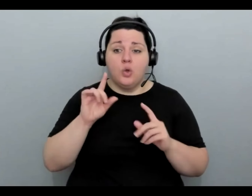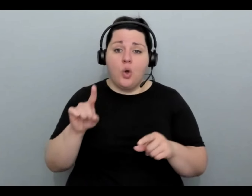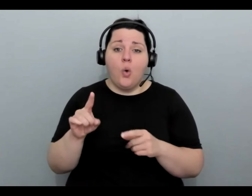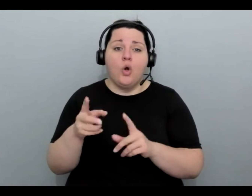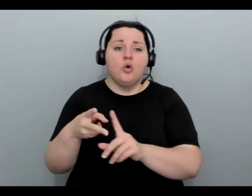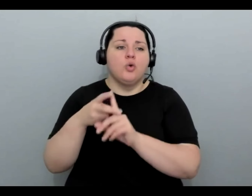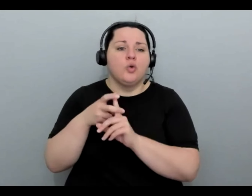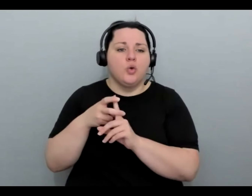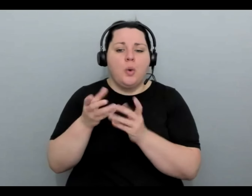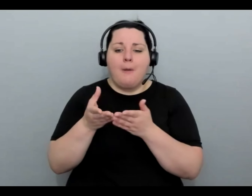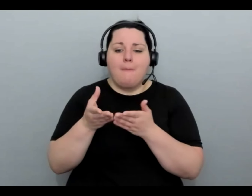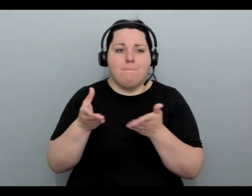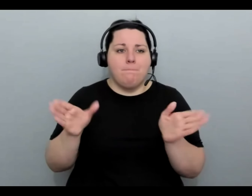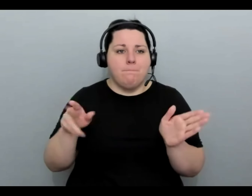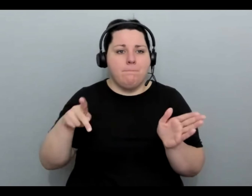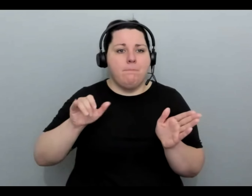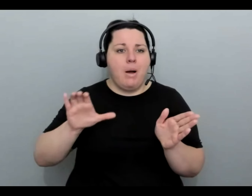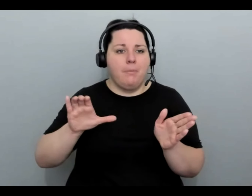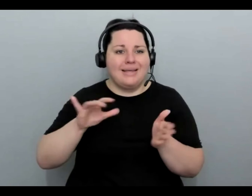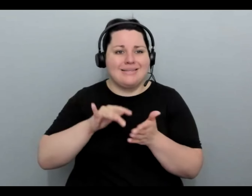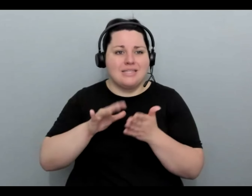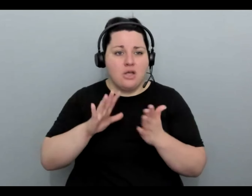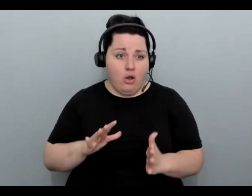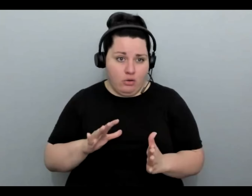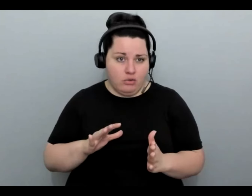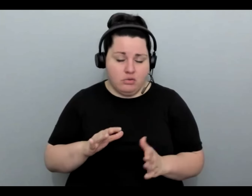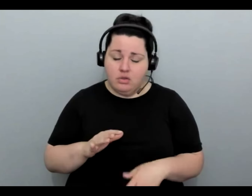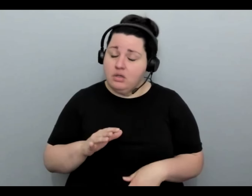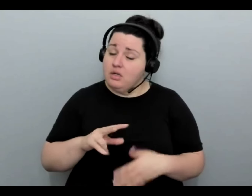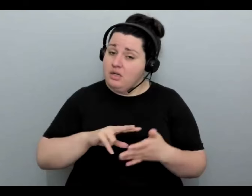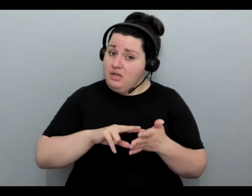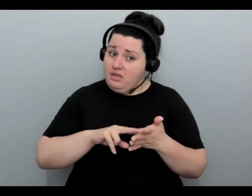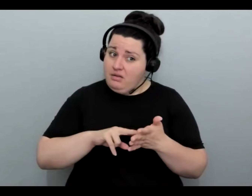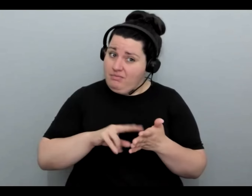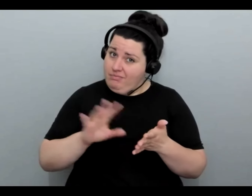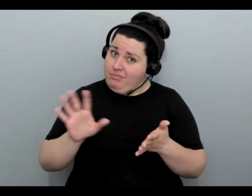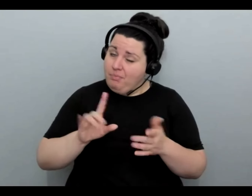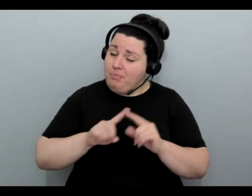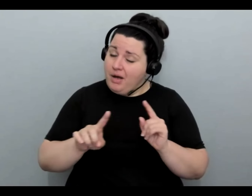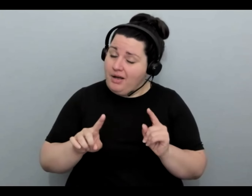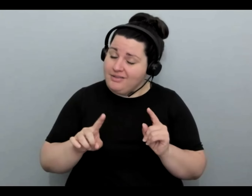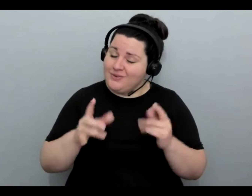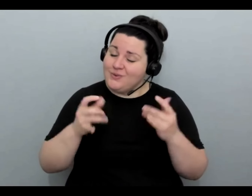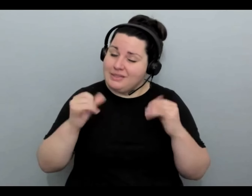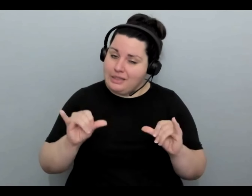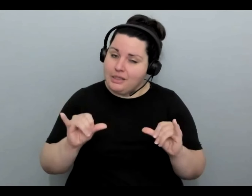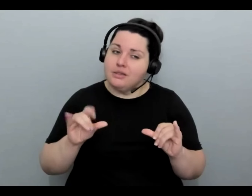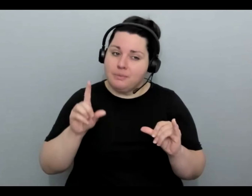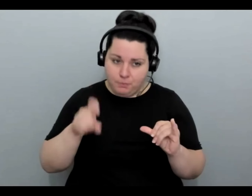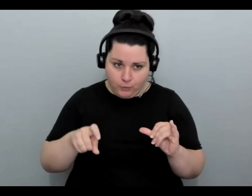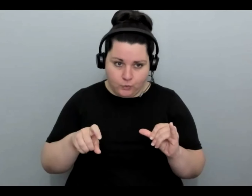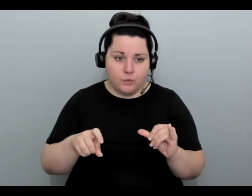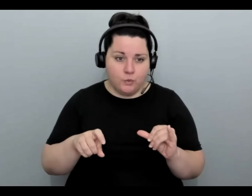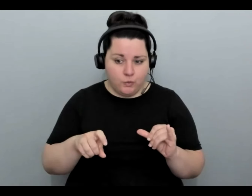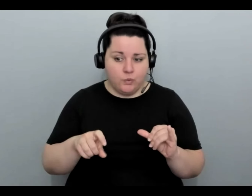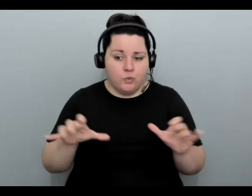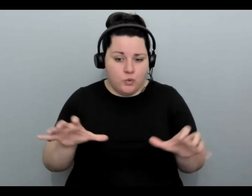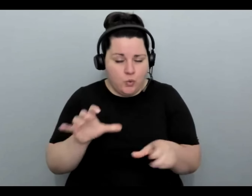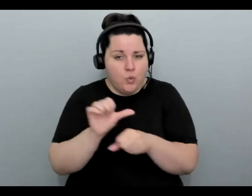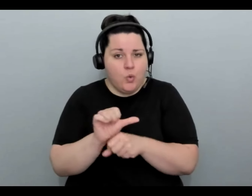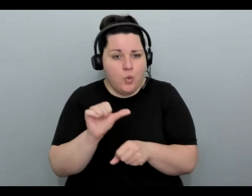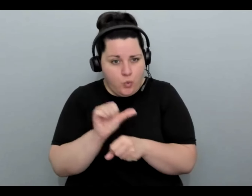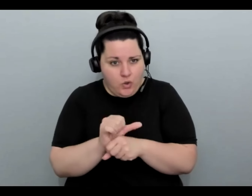public scholars. Now, that doesn't negate that you are supposed to do the necessary hard work to publish